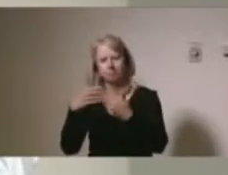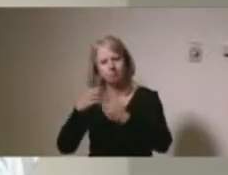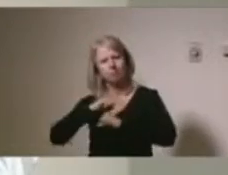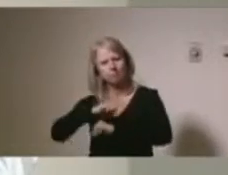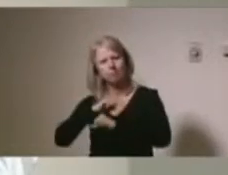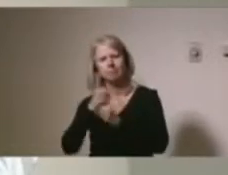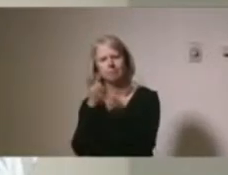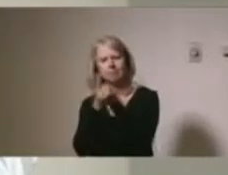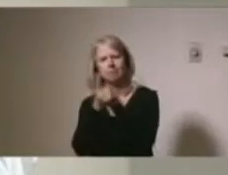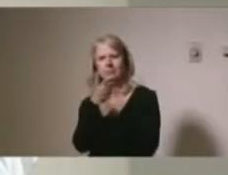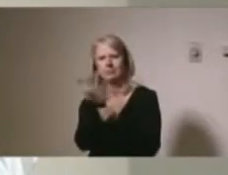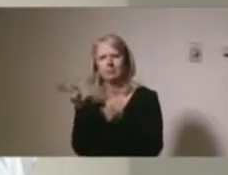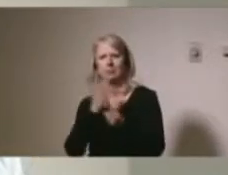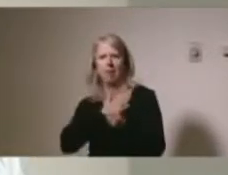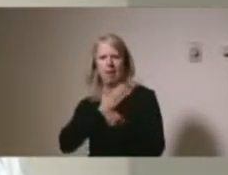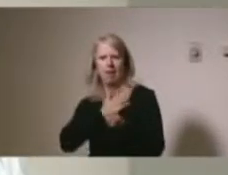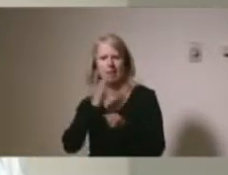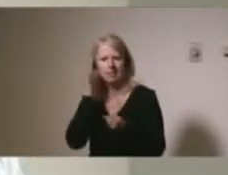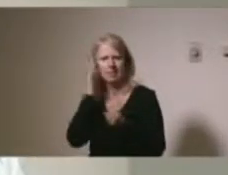people.